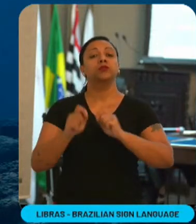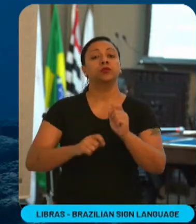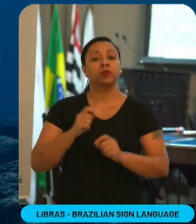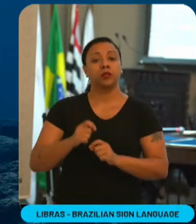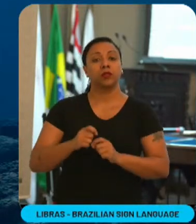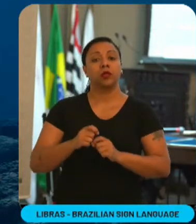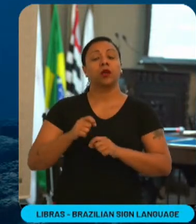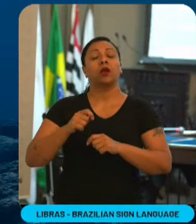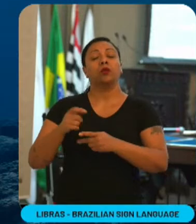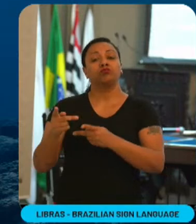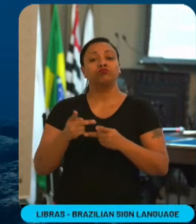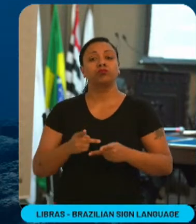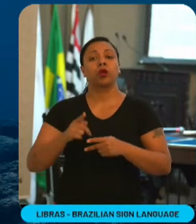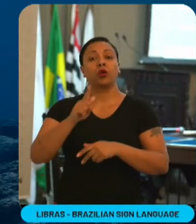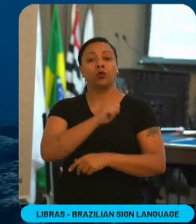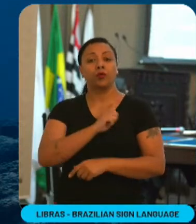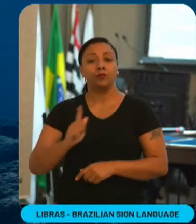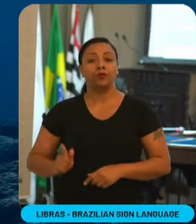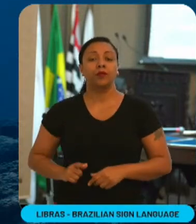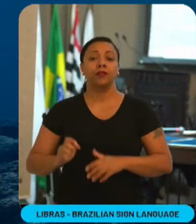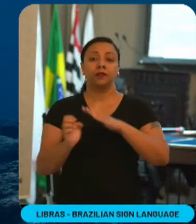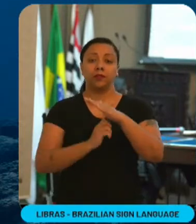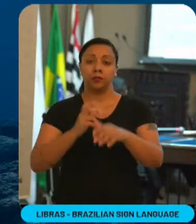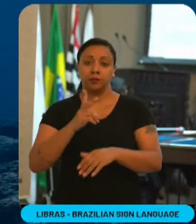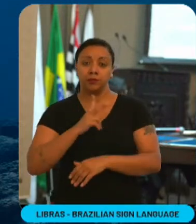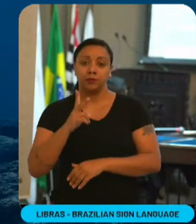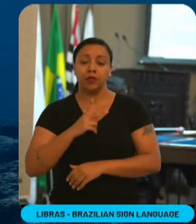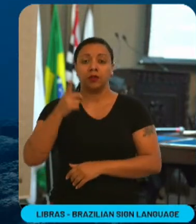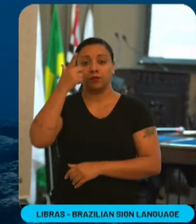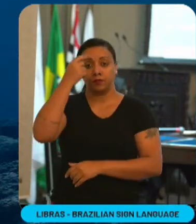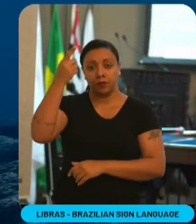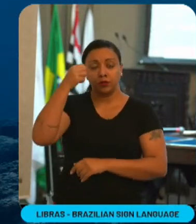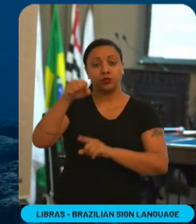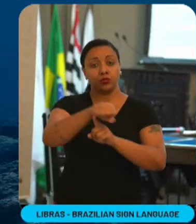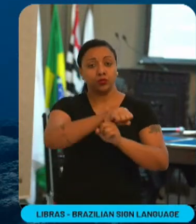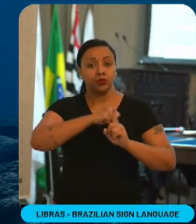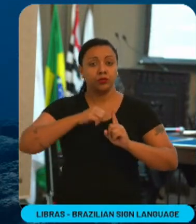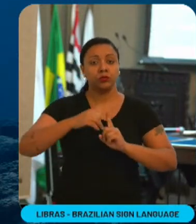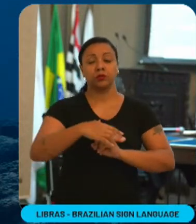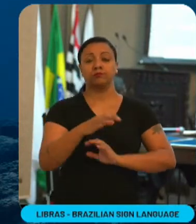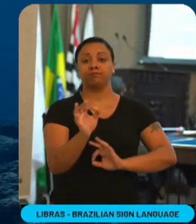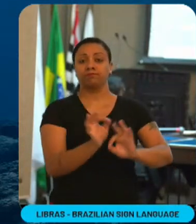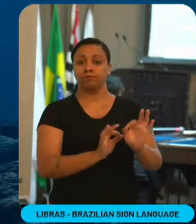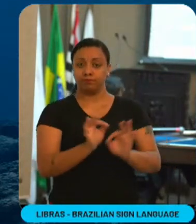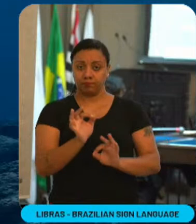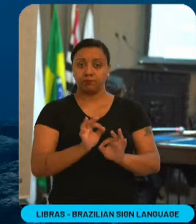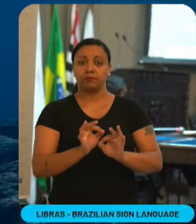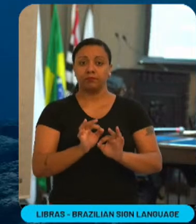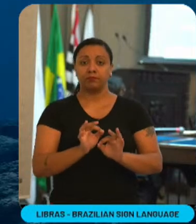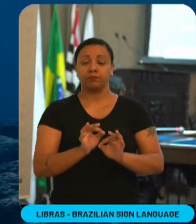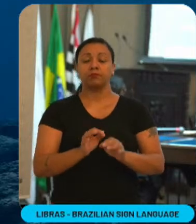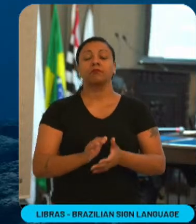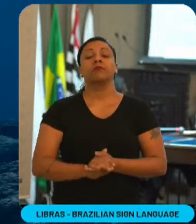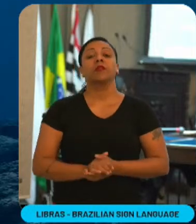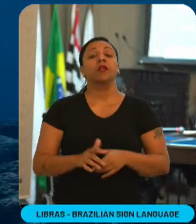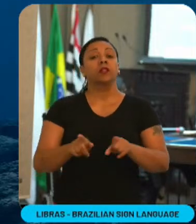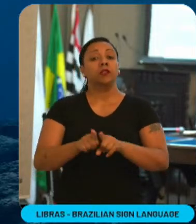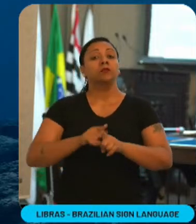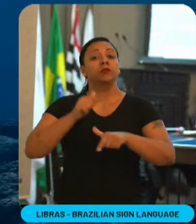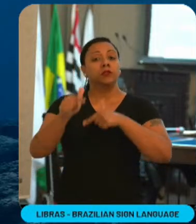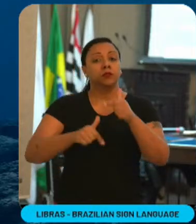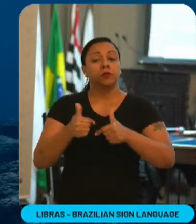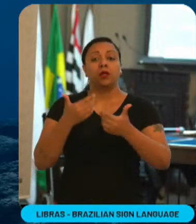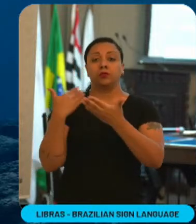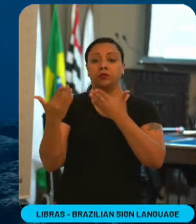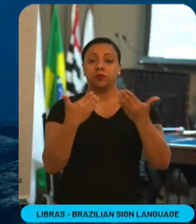so, we have to call governments, private sector, academia, the civil